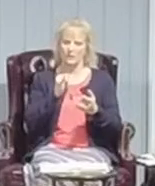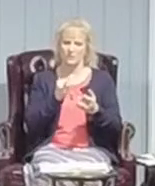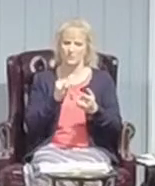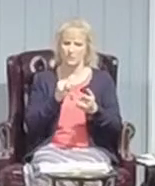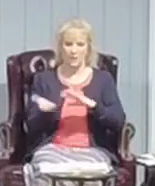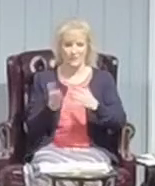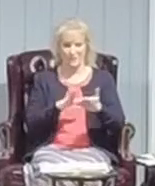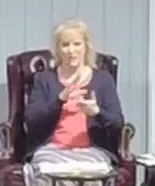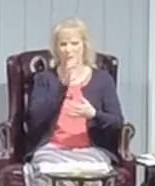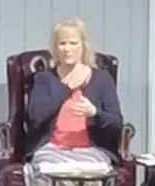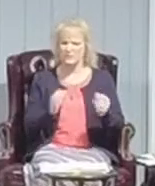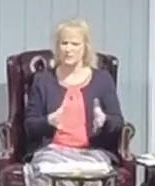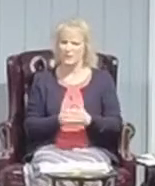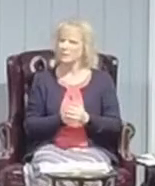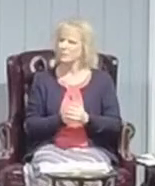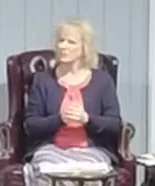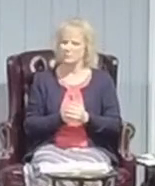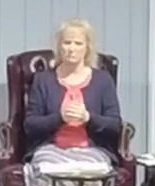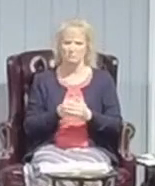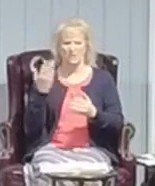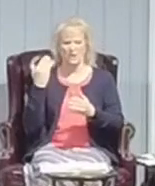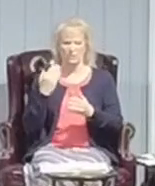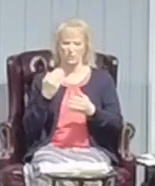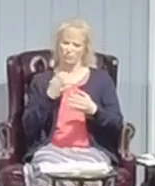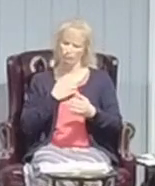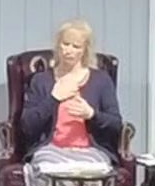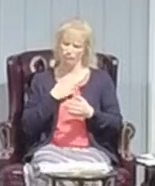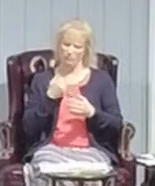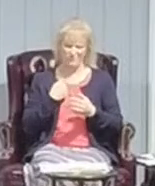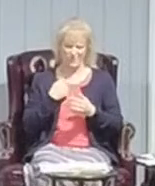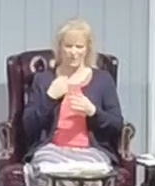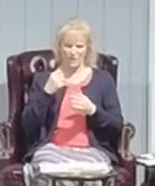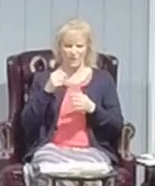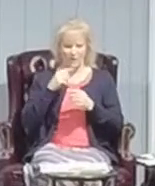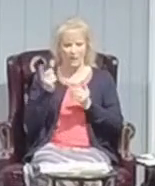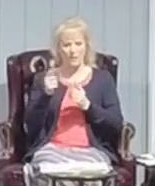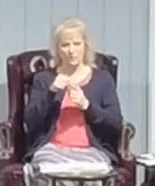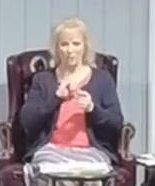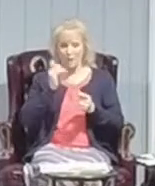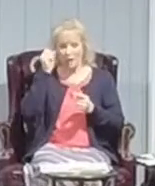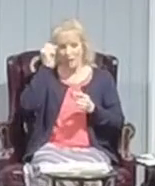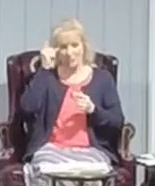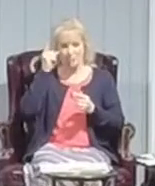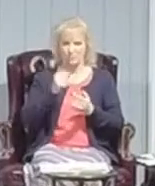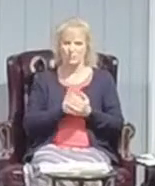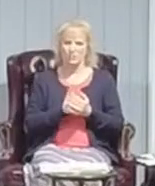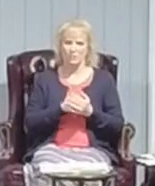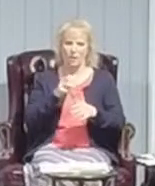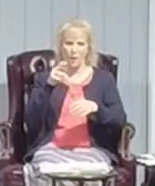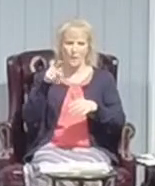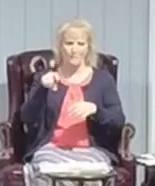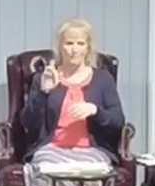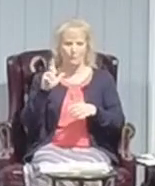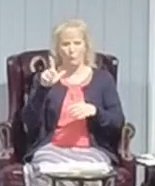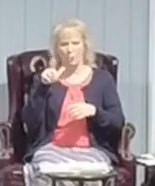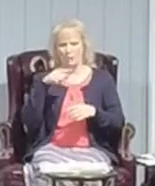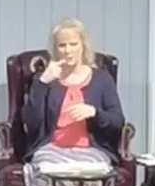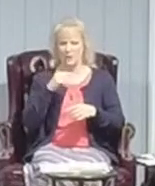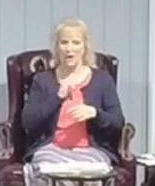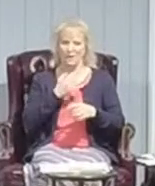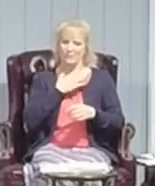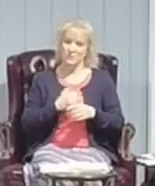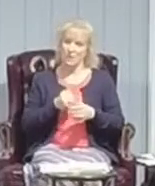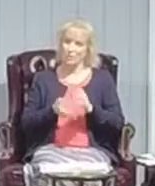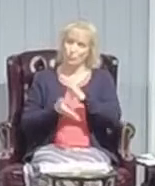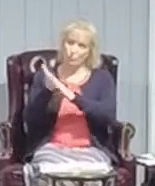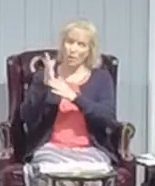little bit bother me until I really kind of understood it. You see, Paul said, I have a desire to depart and to be with Christ, which is far